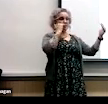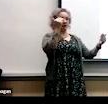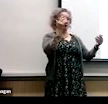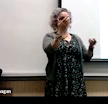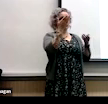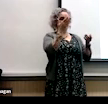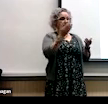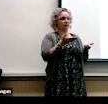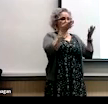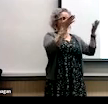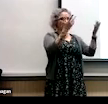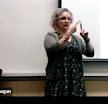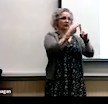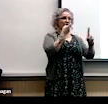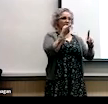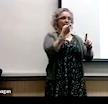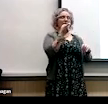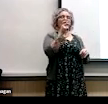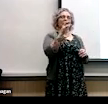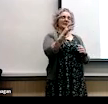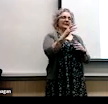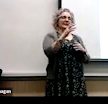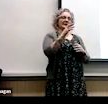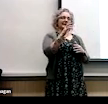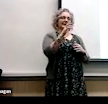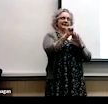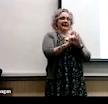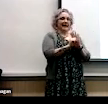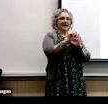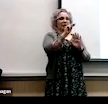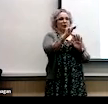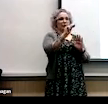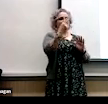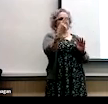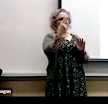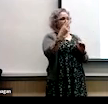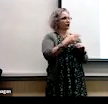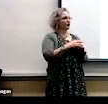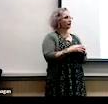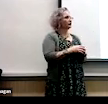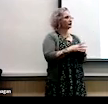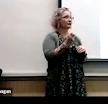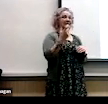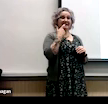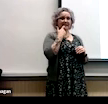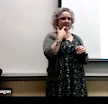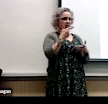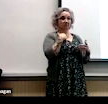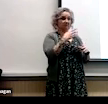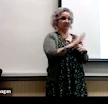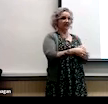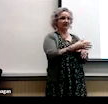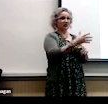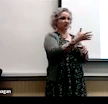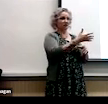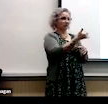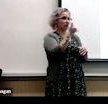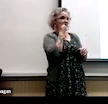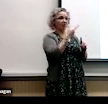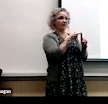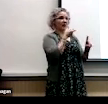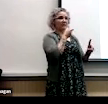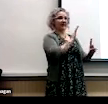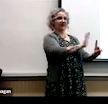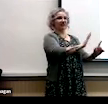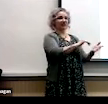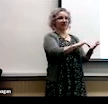Hampshire, and 46% of them said they rarely or never received any transition summary or call from a pediatric primary care provider. So that